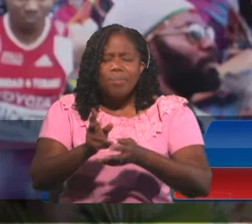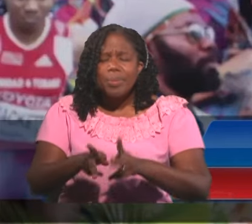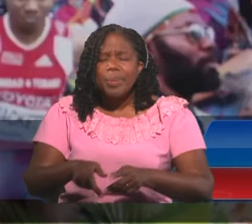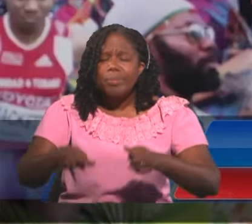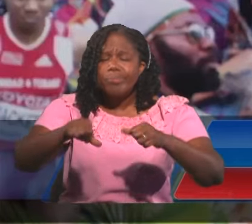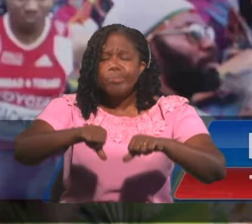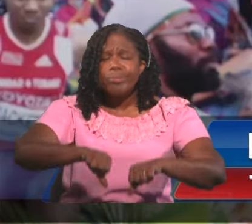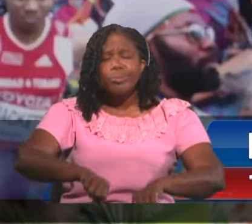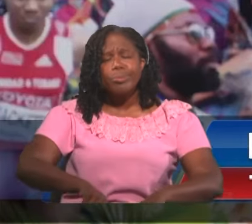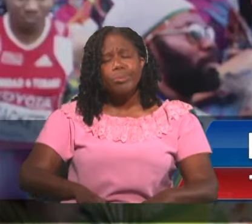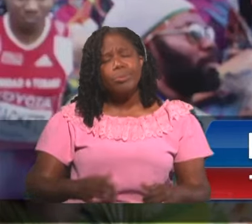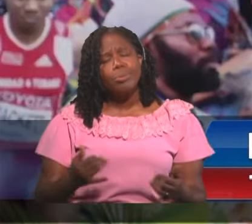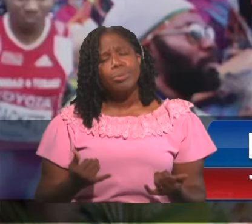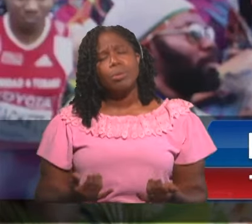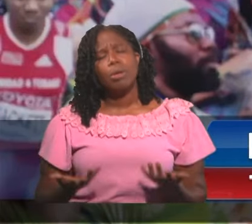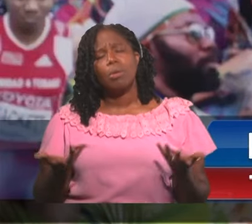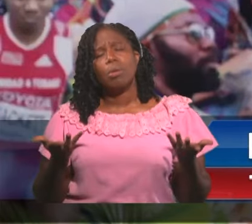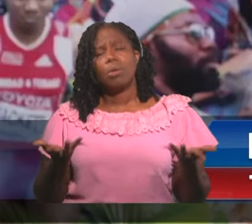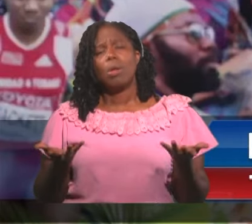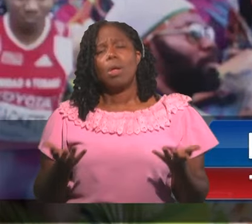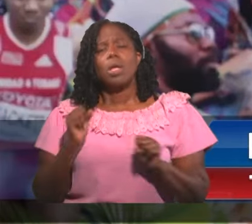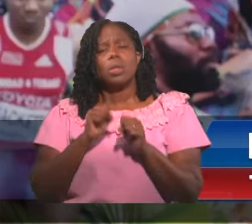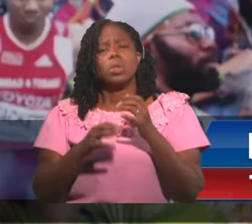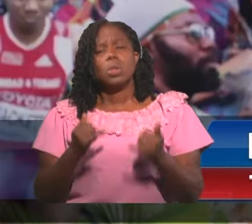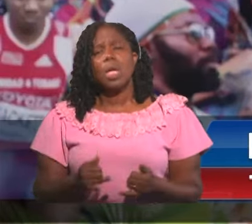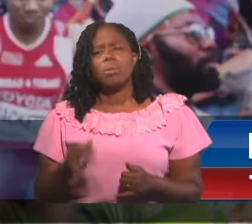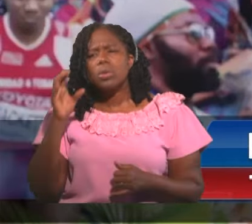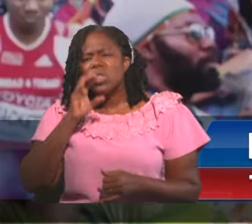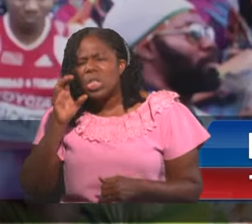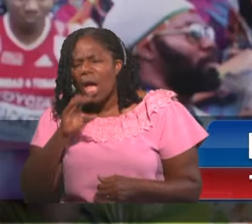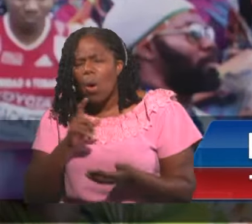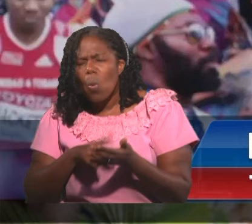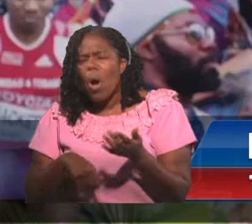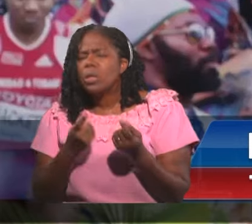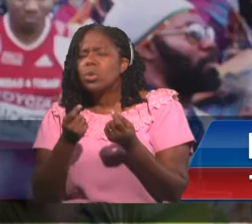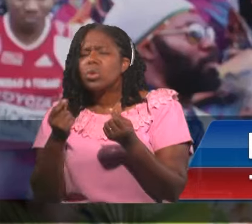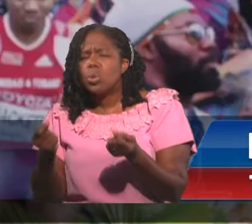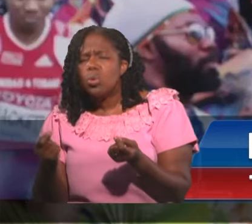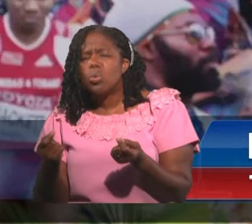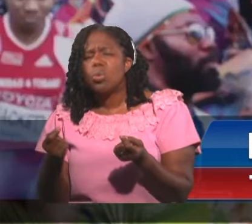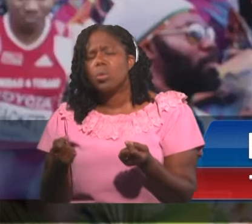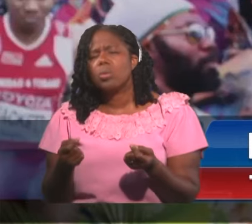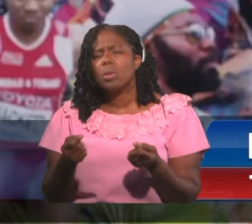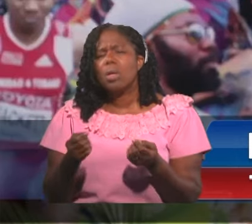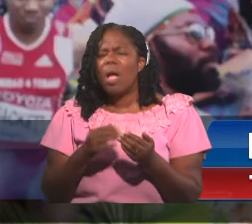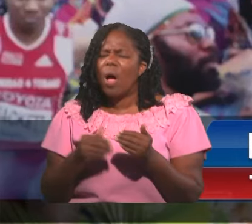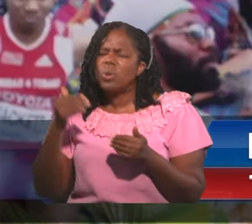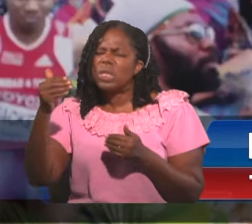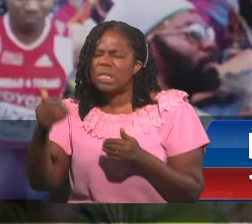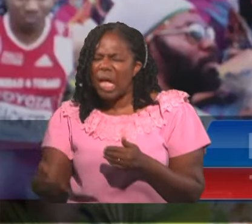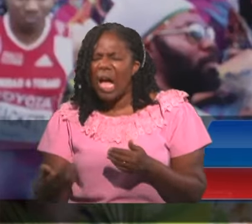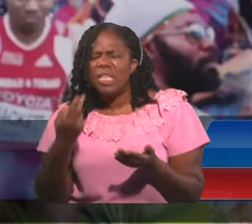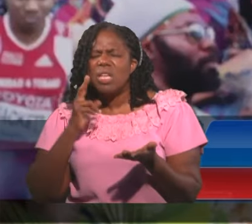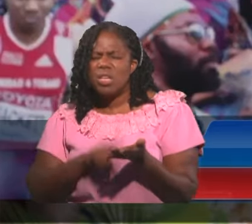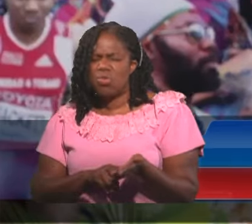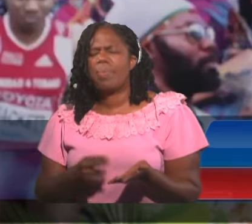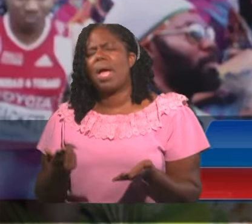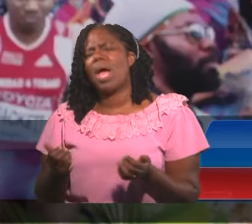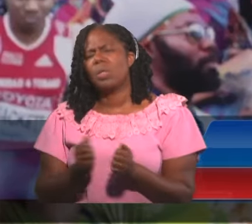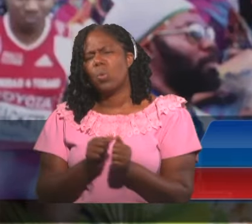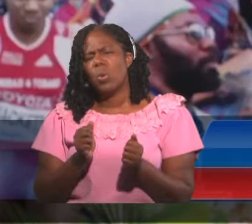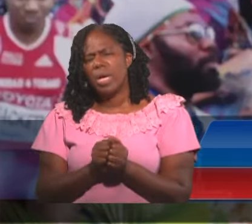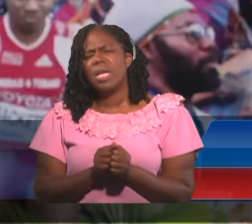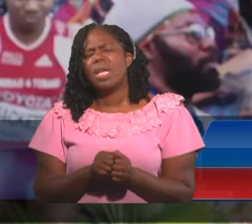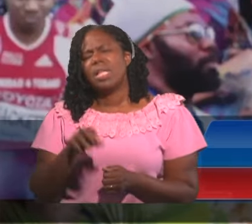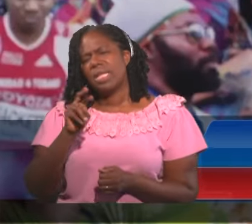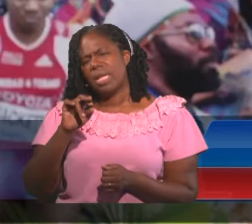what we can do to procure some of these medications outside of that C40 Ministry of Health